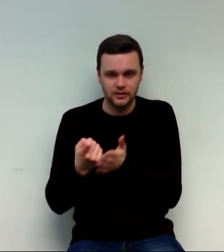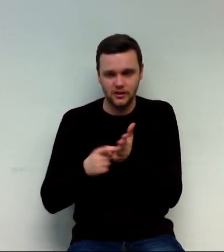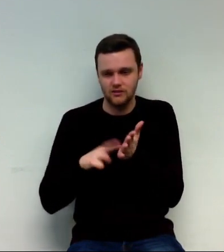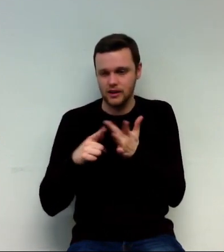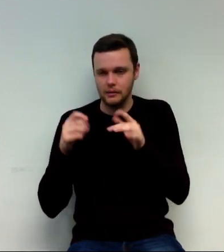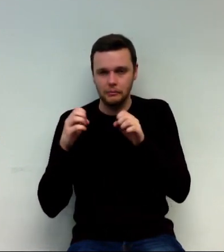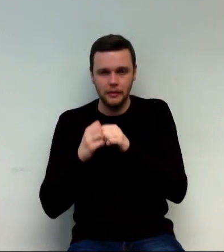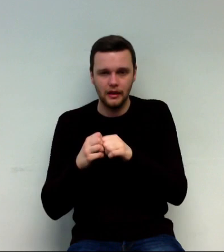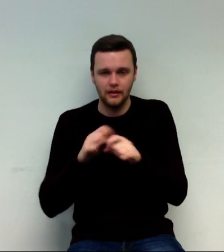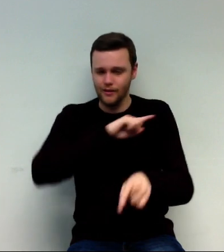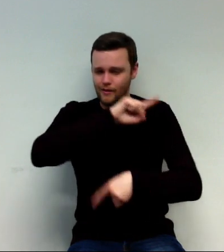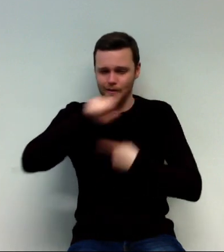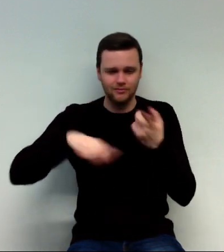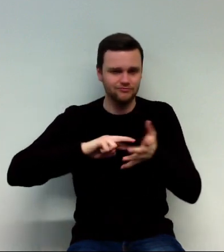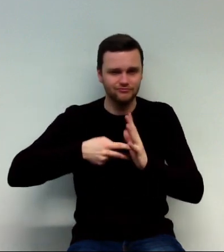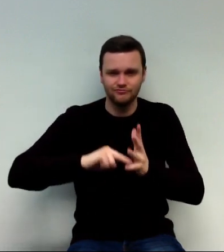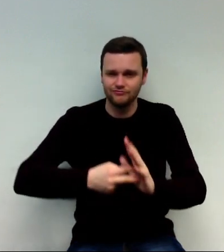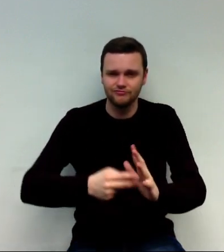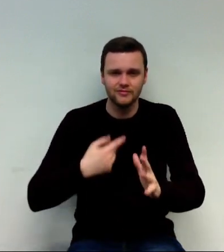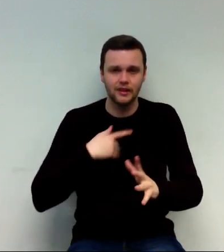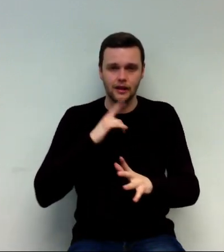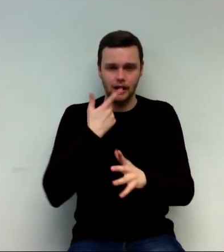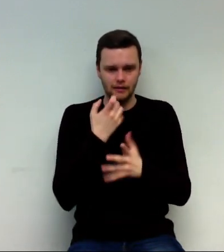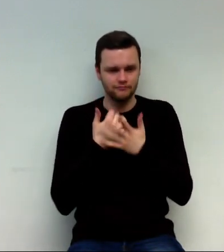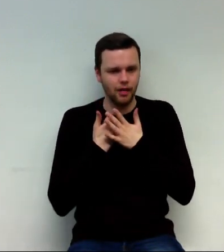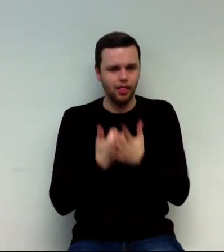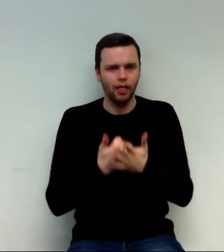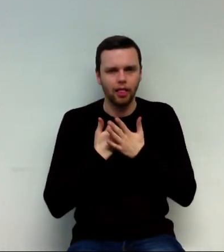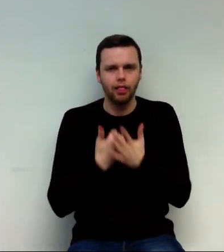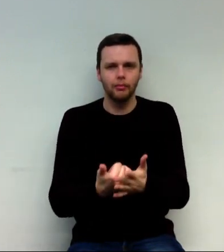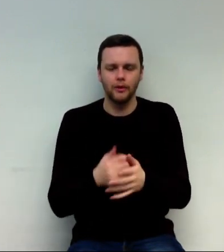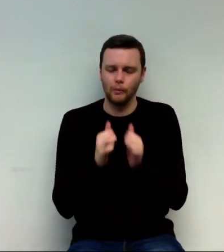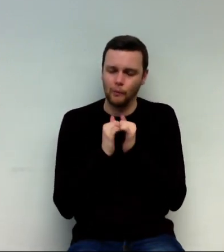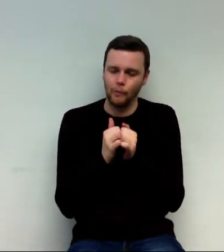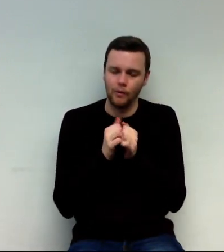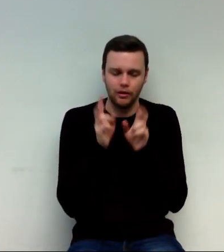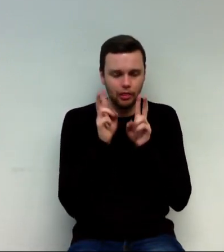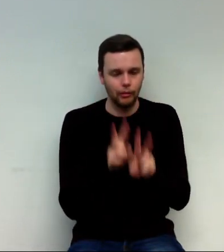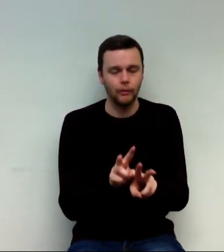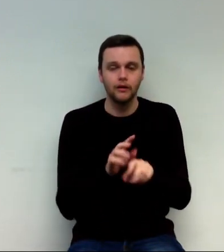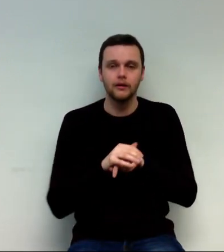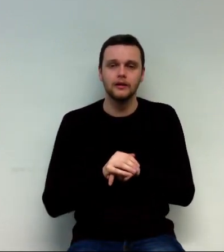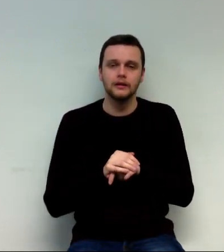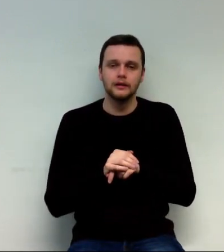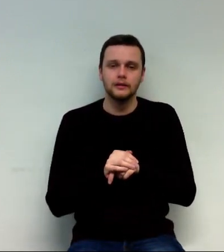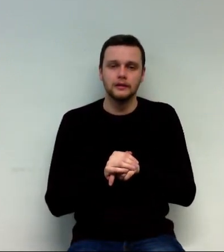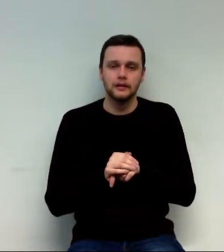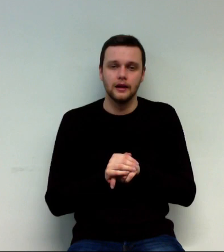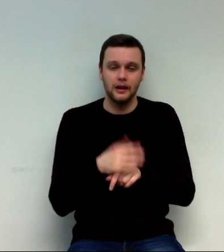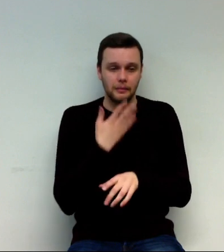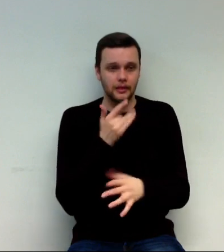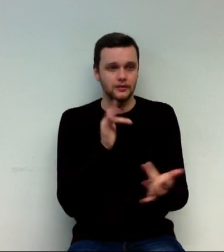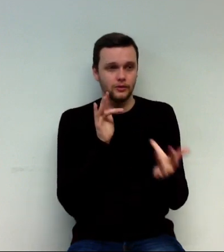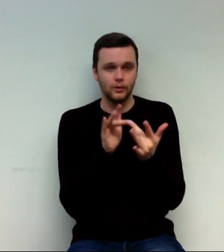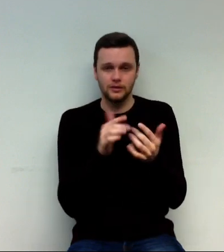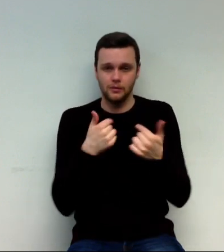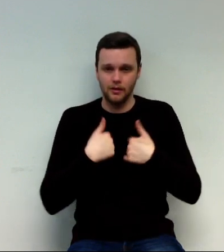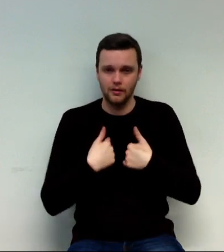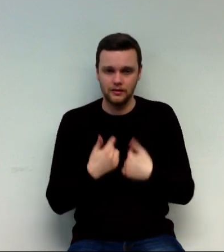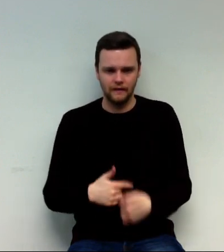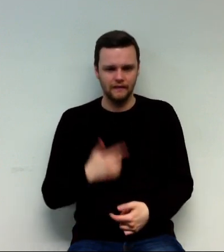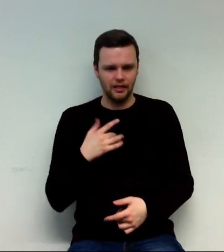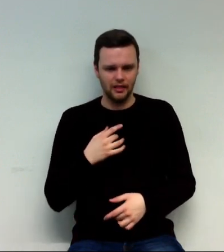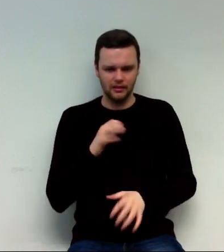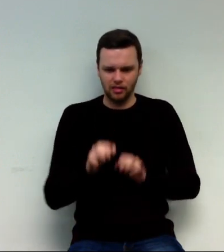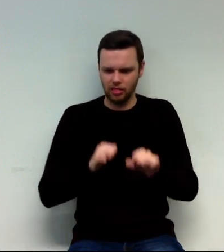All those organisations are really helpful and worth a look. And please get in contact with us if you're struggling